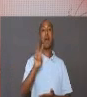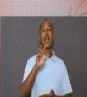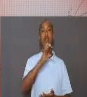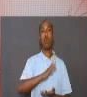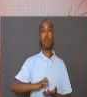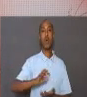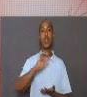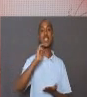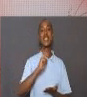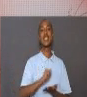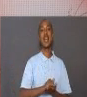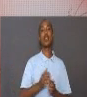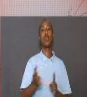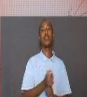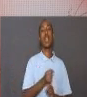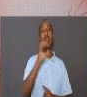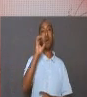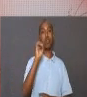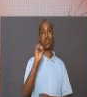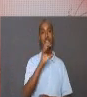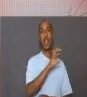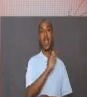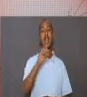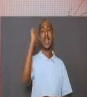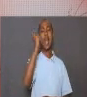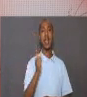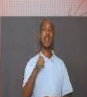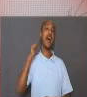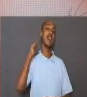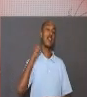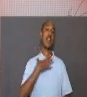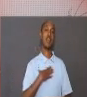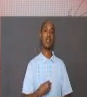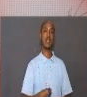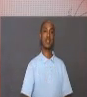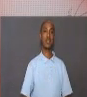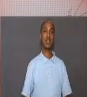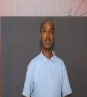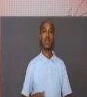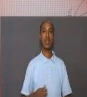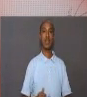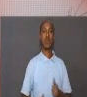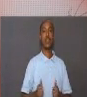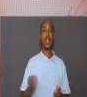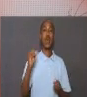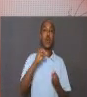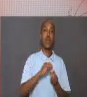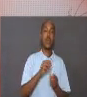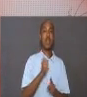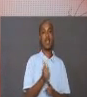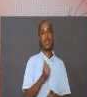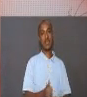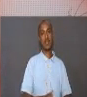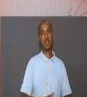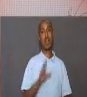are binary compounds that contain oxygen and any other element, which could